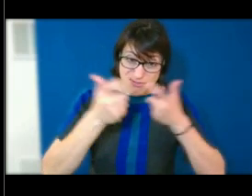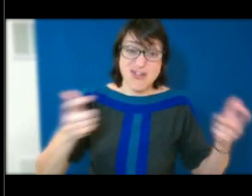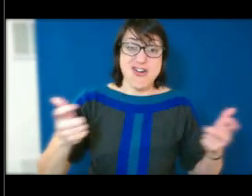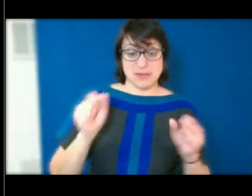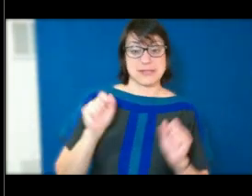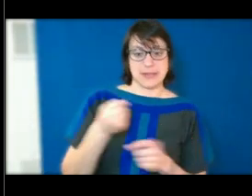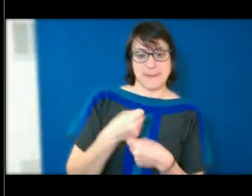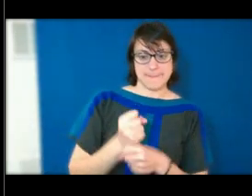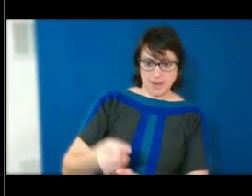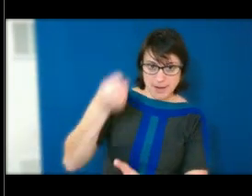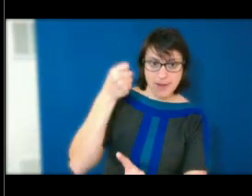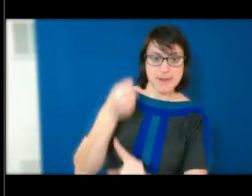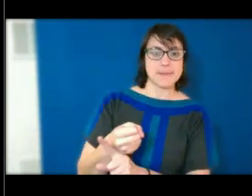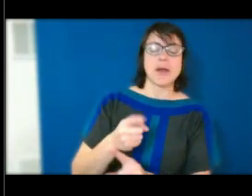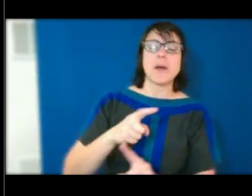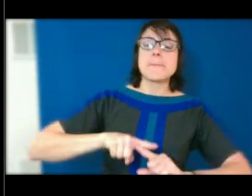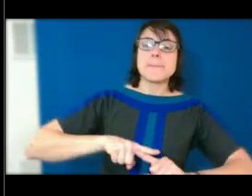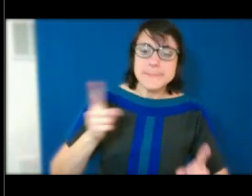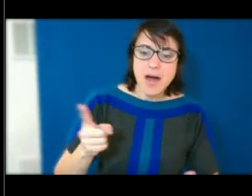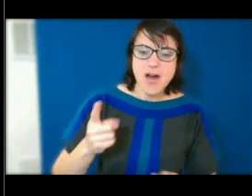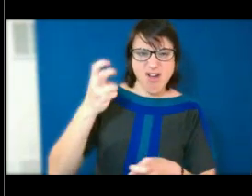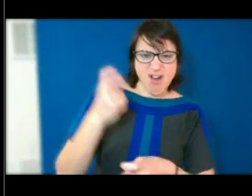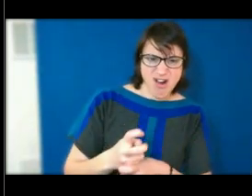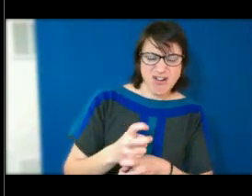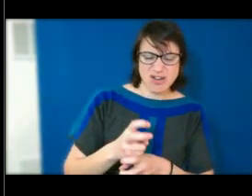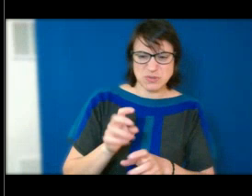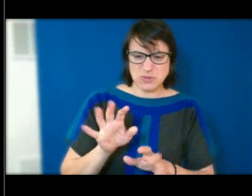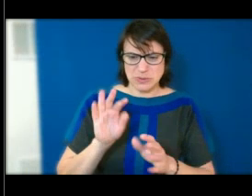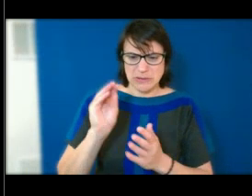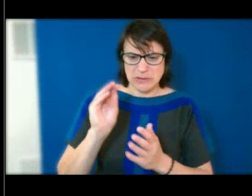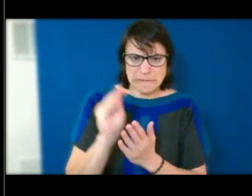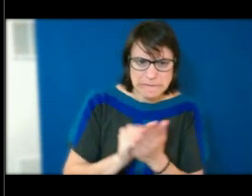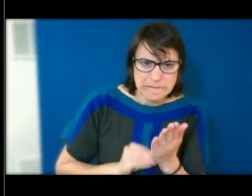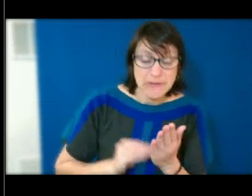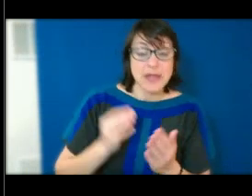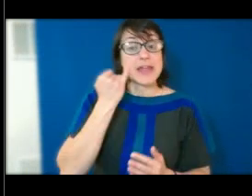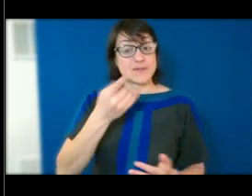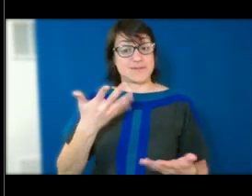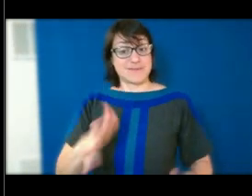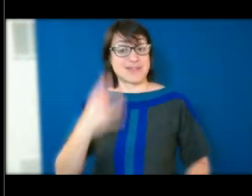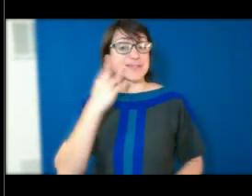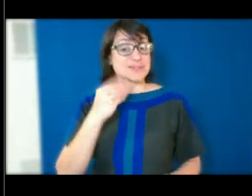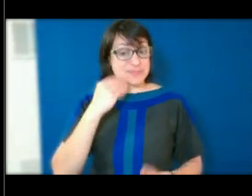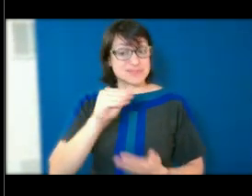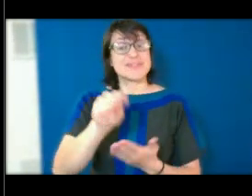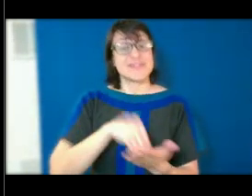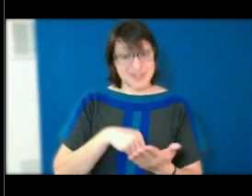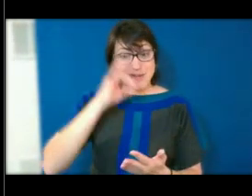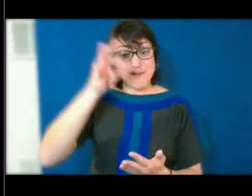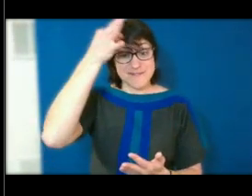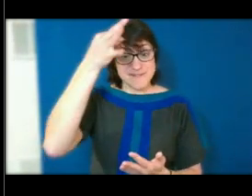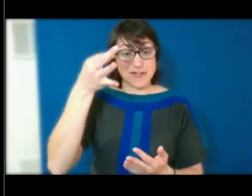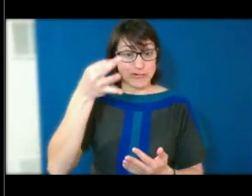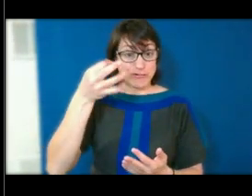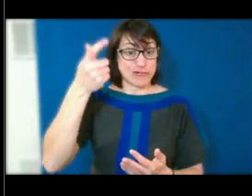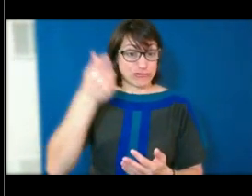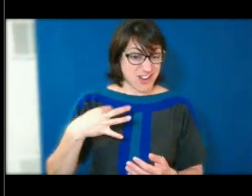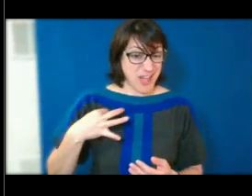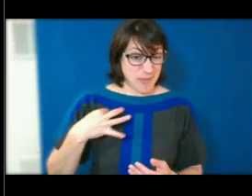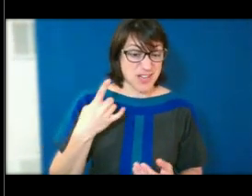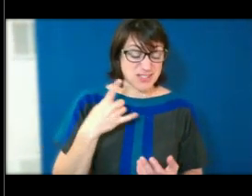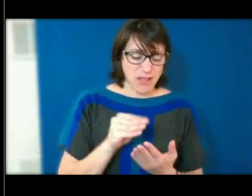are onerous. Any of you who have ever filled out a federal grant application, it is a heavy lift. The